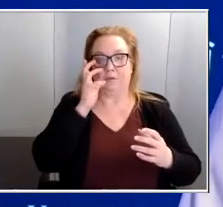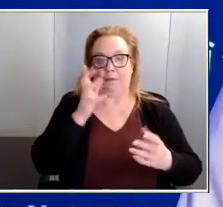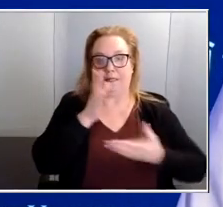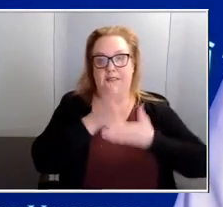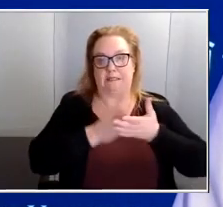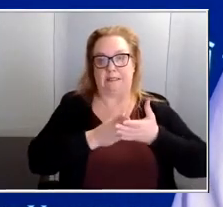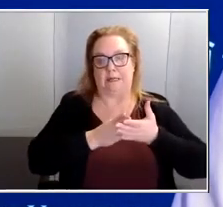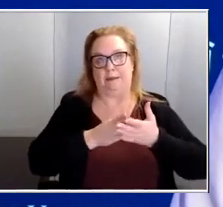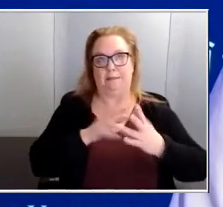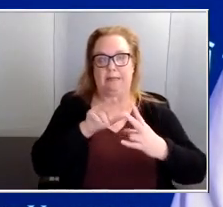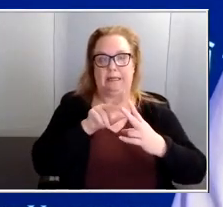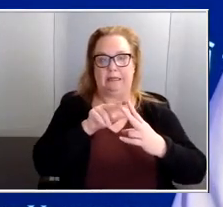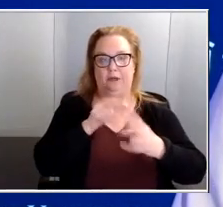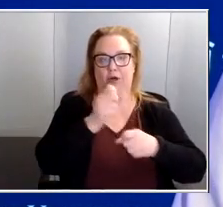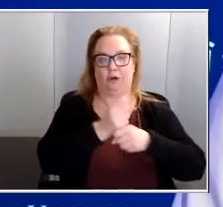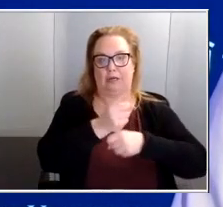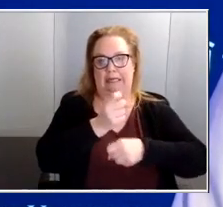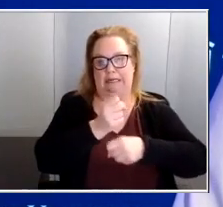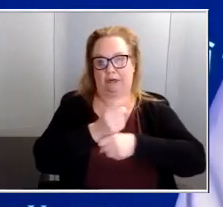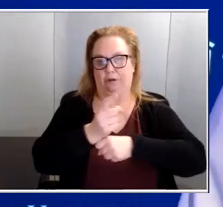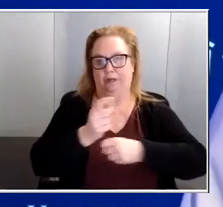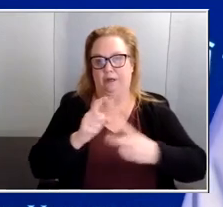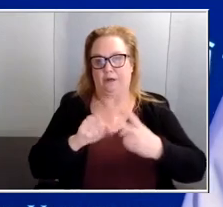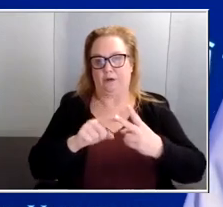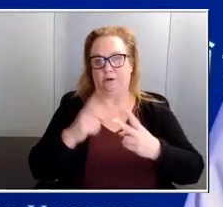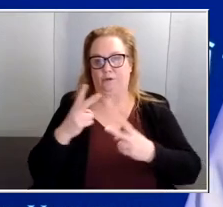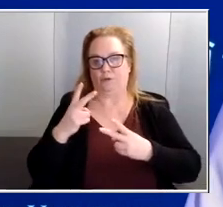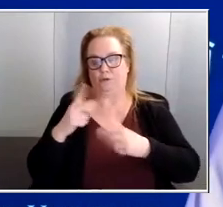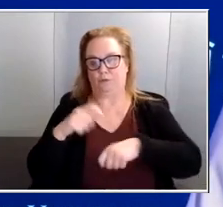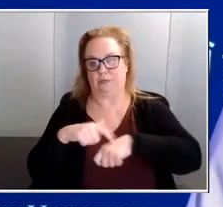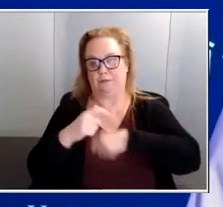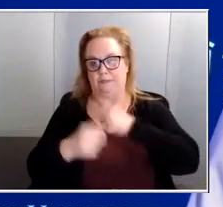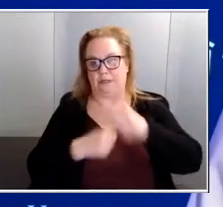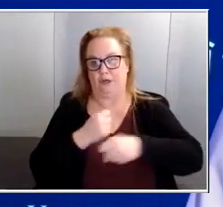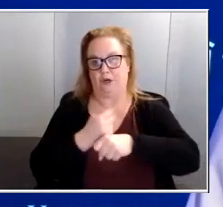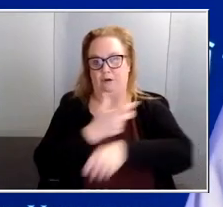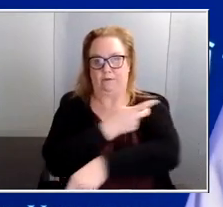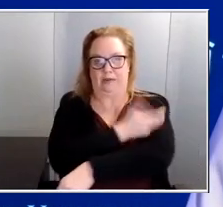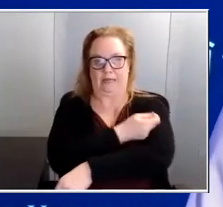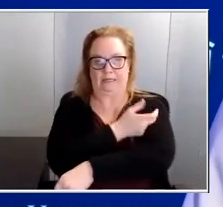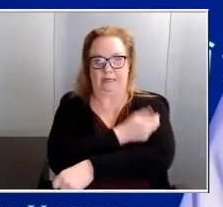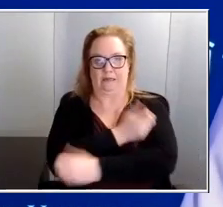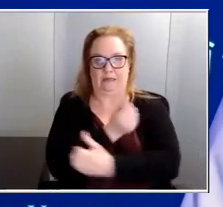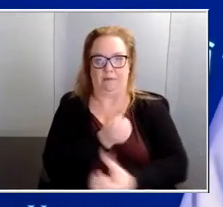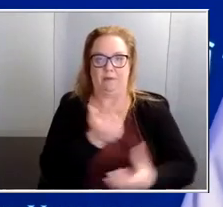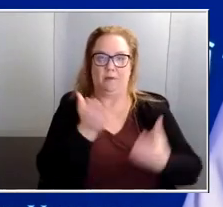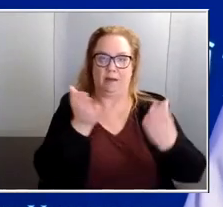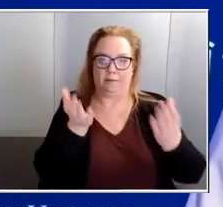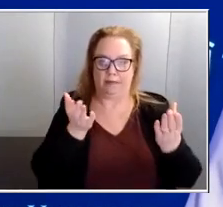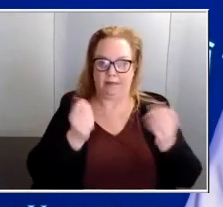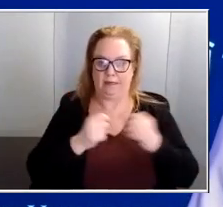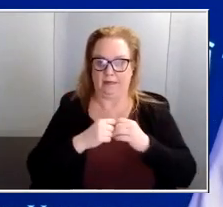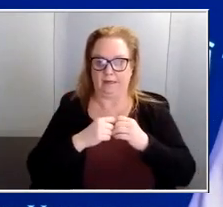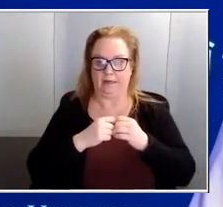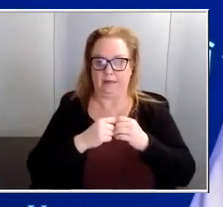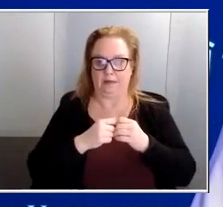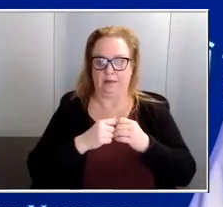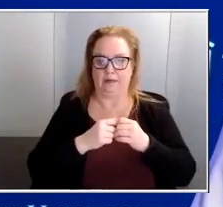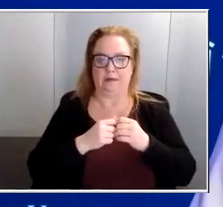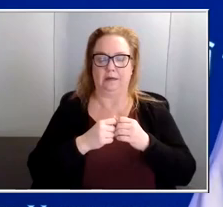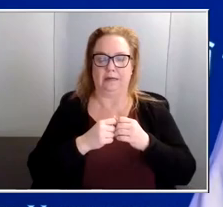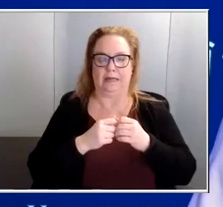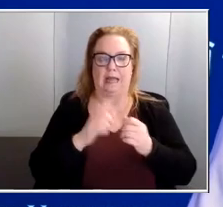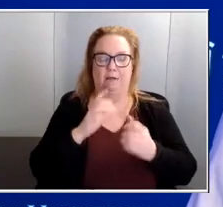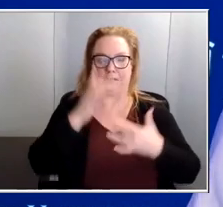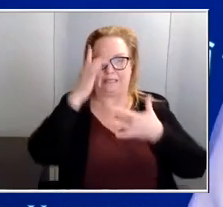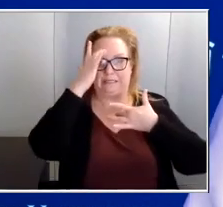of either yearly or twice yearly vaccination that will be recommended. Would like to say, though, that this